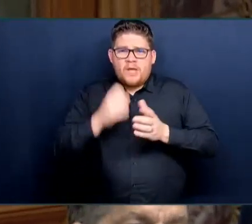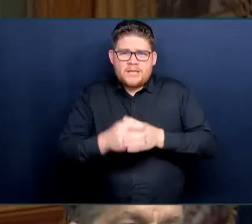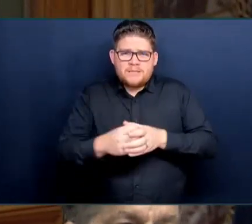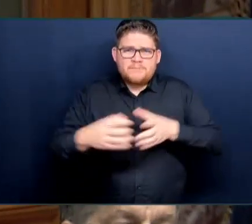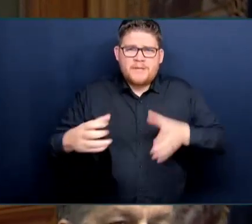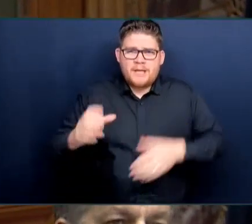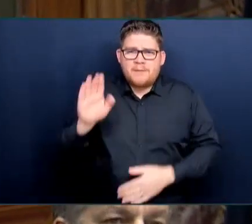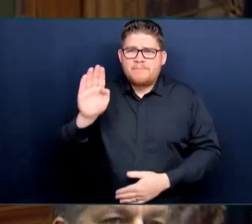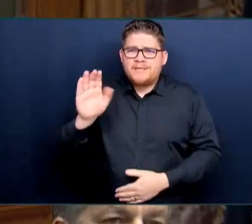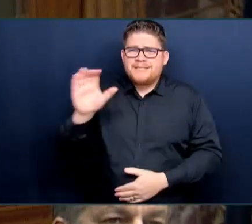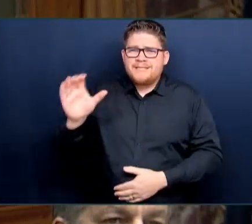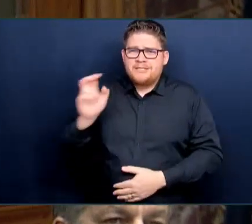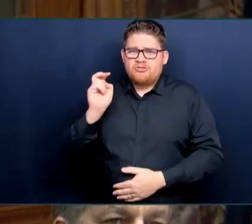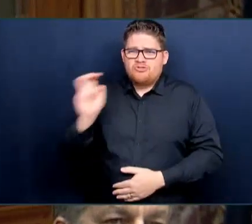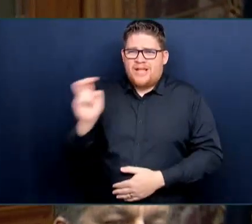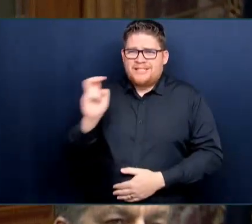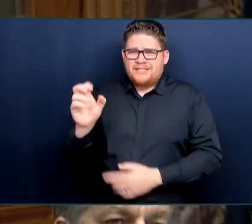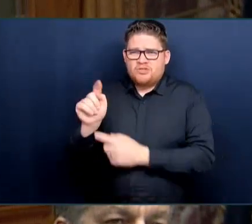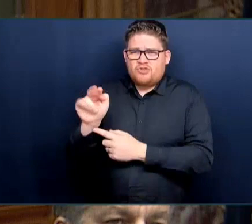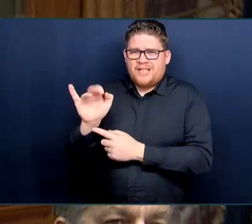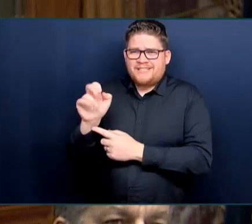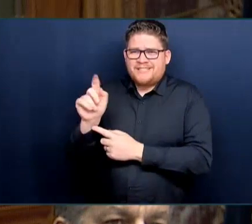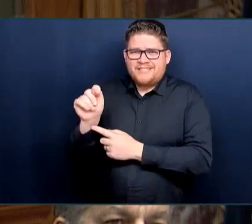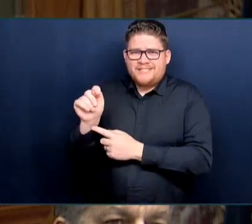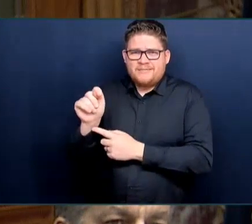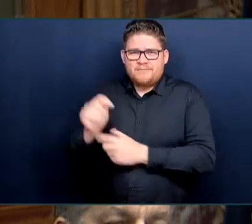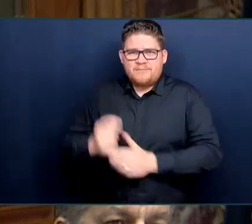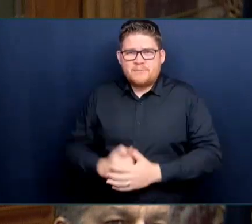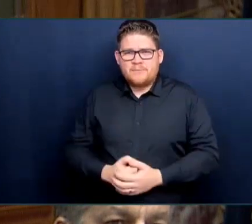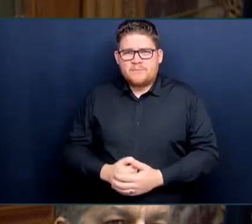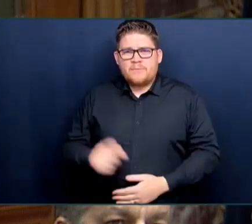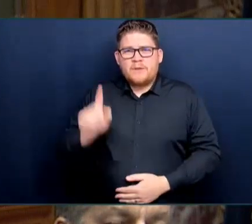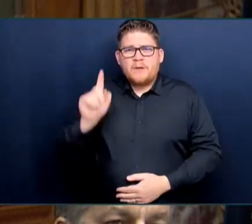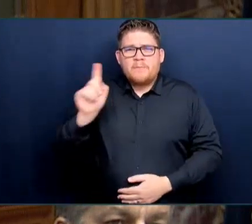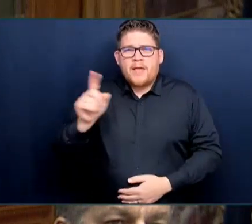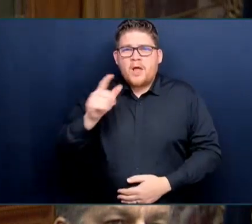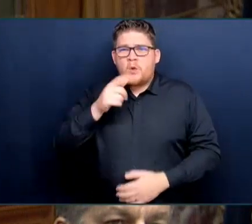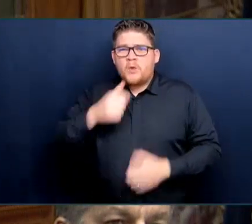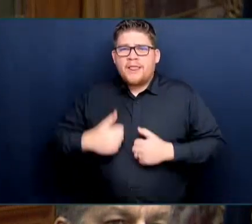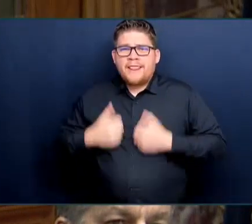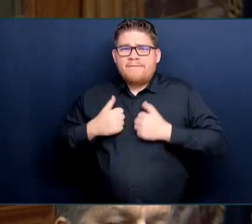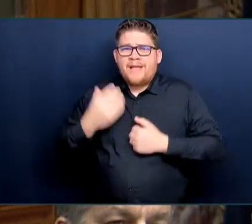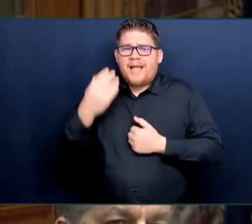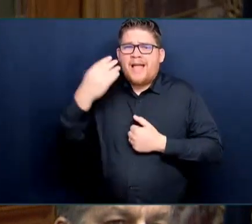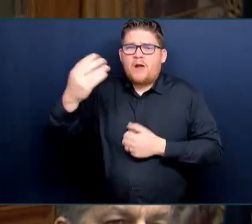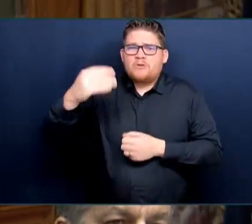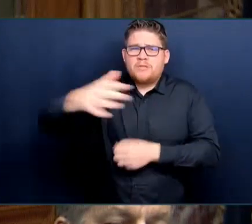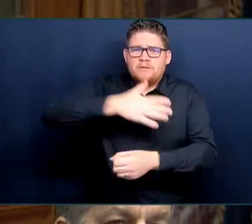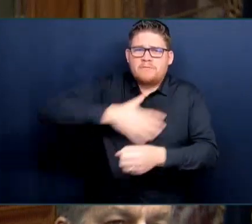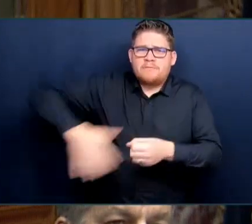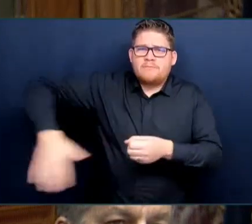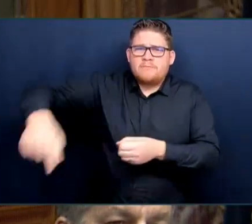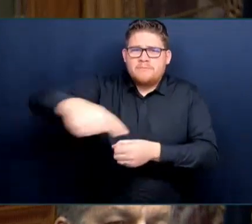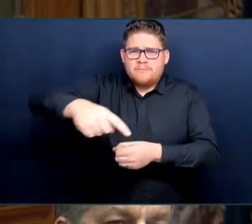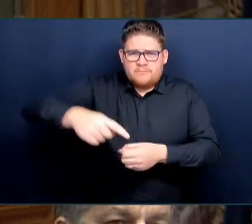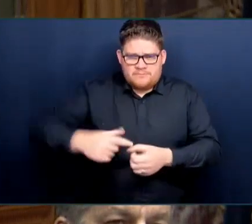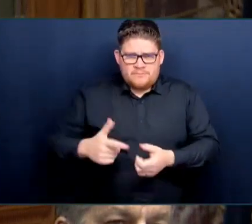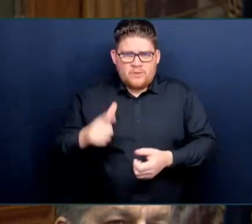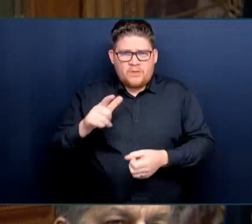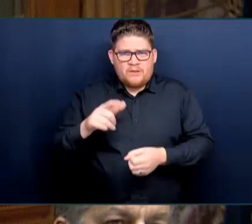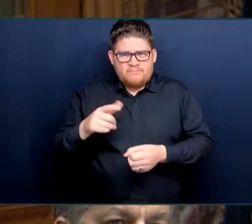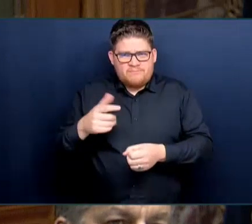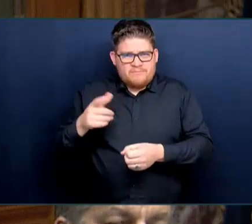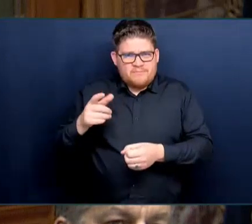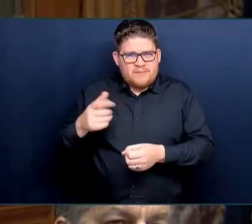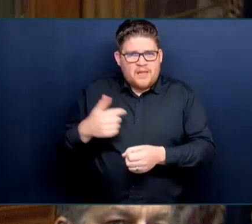reliable public transit. Let's just compare the CRD, where there are 30 buses a day between Souk